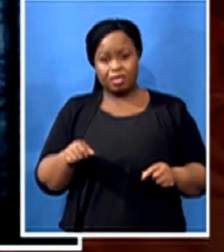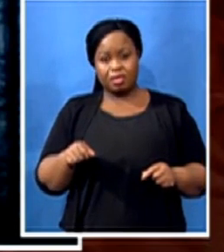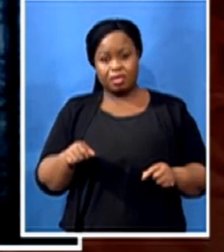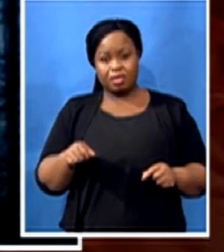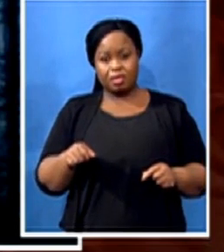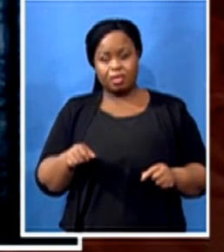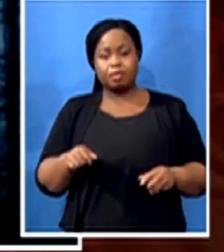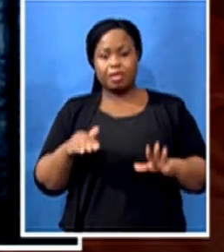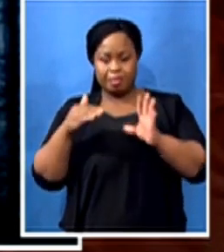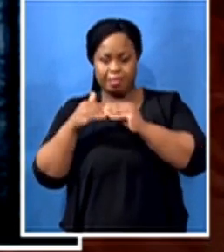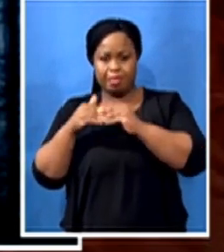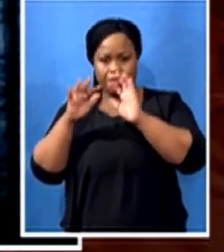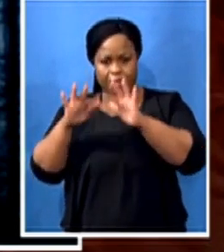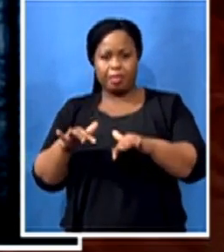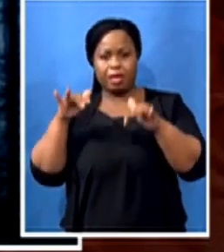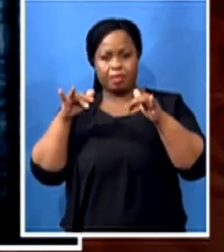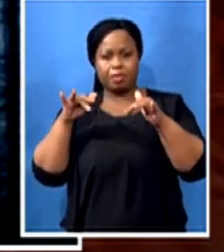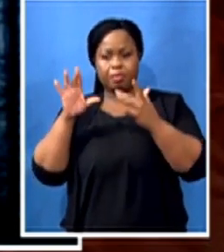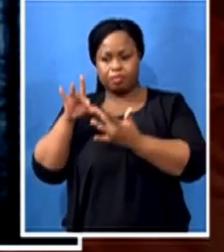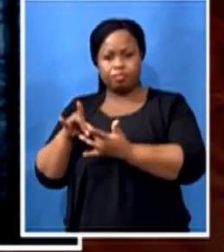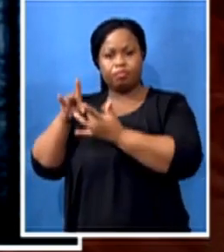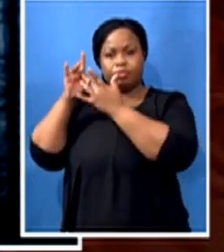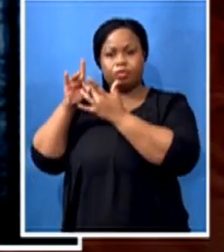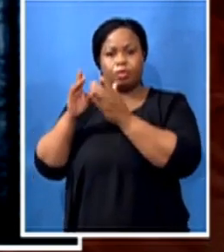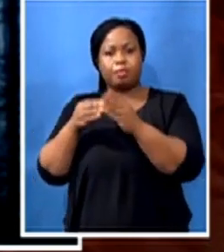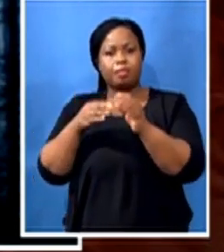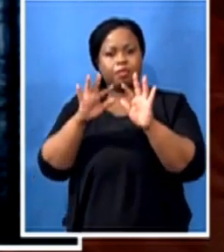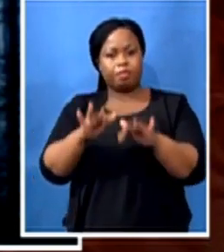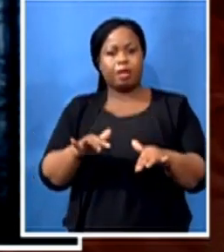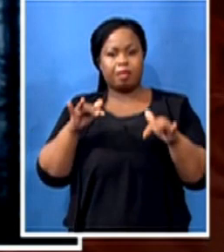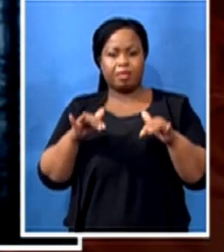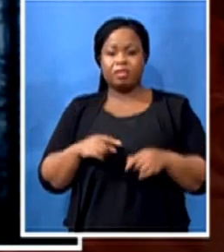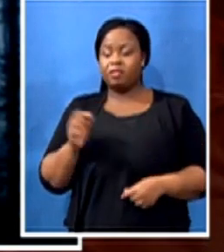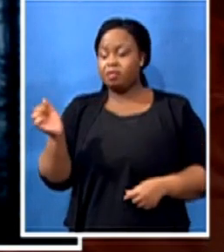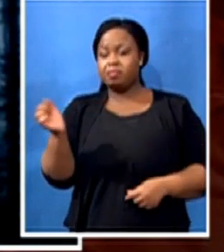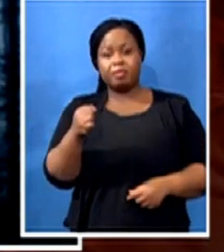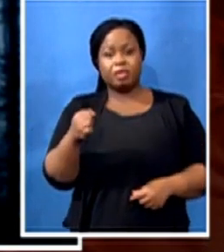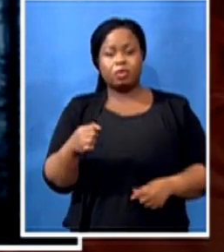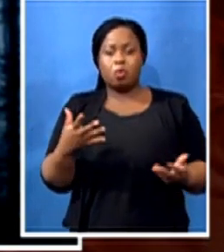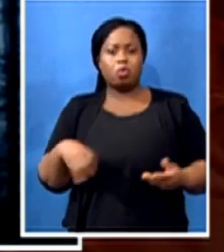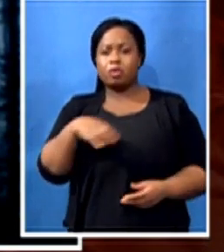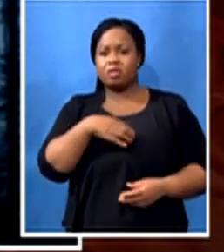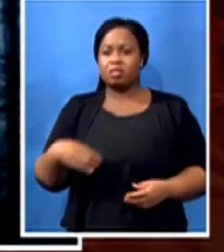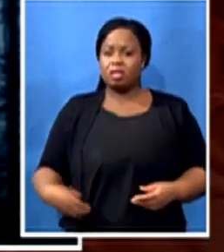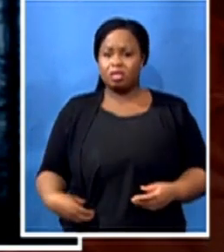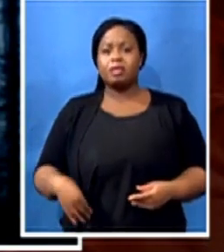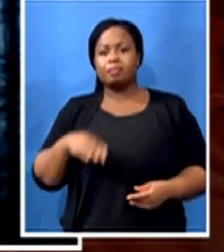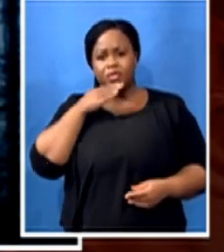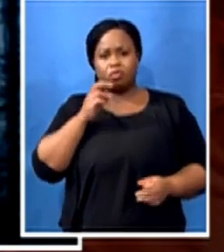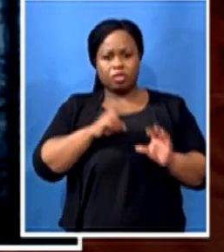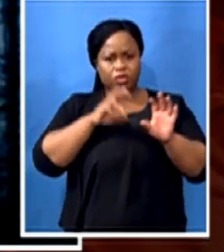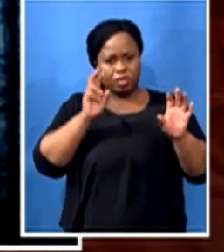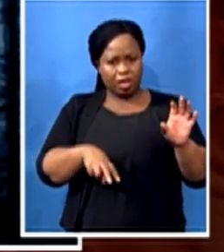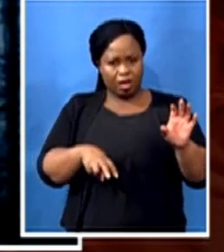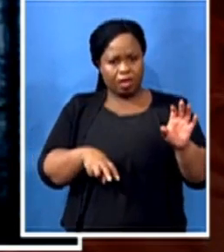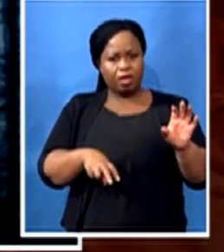a member of Parliament. The moment that person is then elected as president, he or she must resign as member of Parliament and continue as president. So over and above